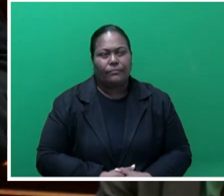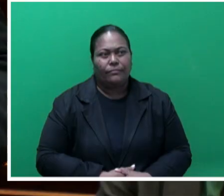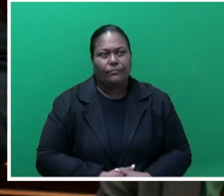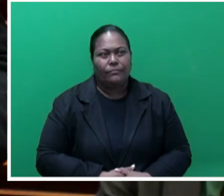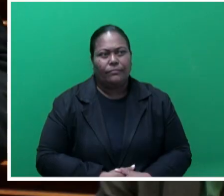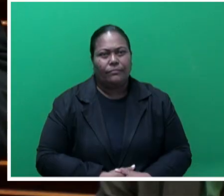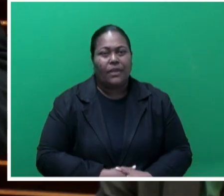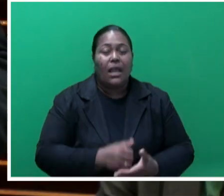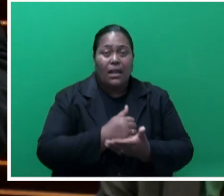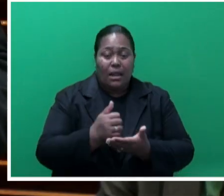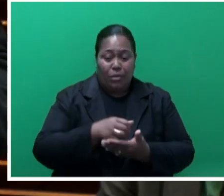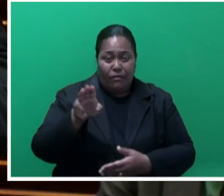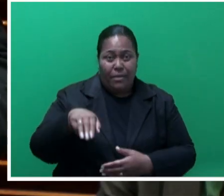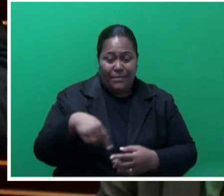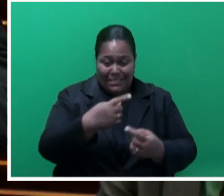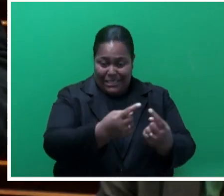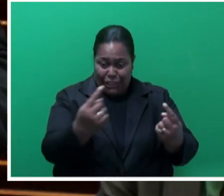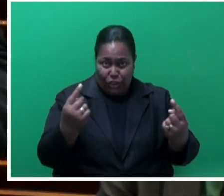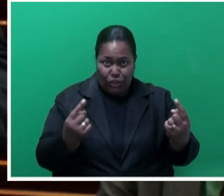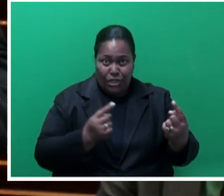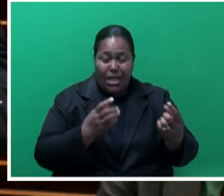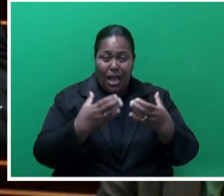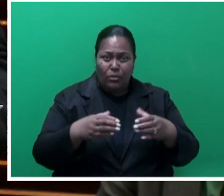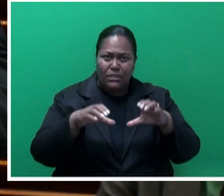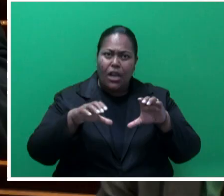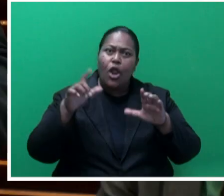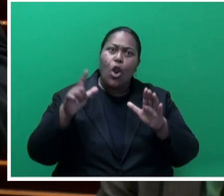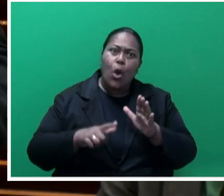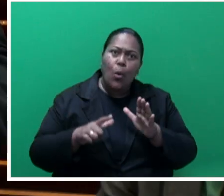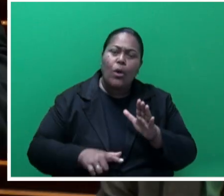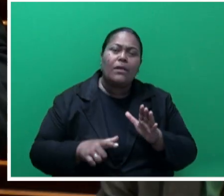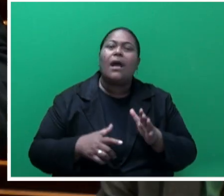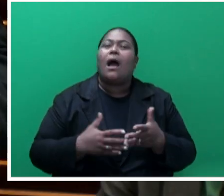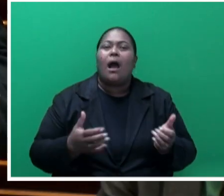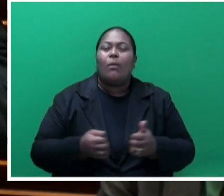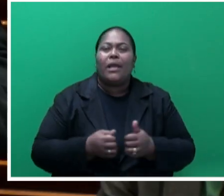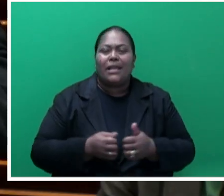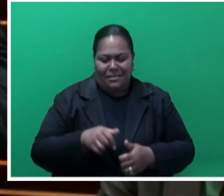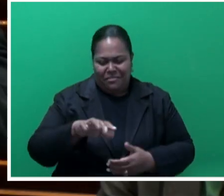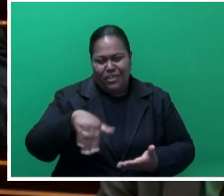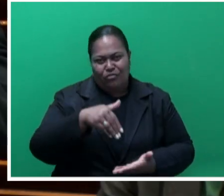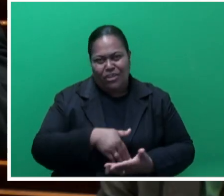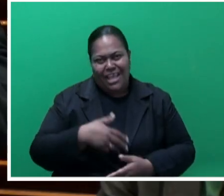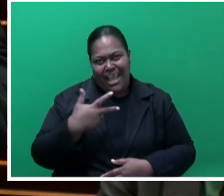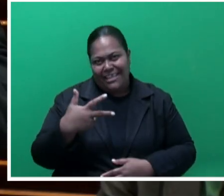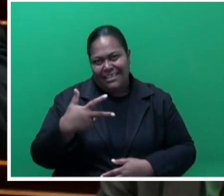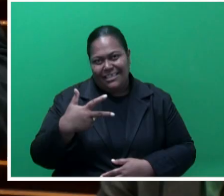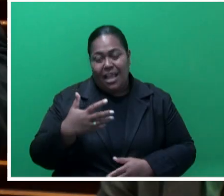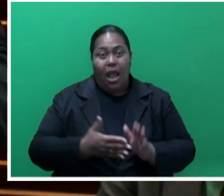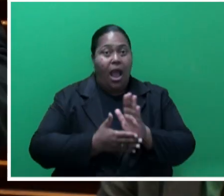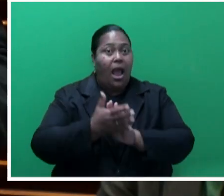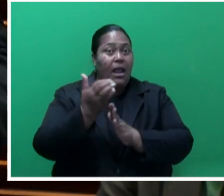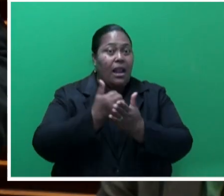of members in each council varies, with the lowest for the Eastern Division comprising only of 8 members, and the highest number being for the Nandrongana